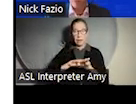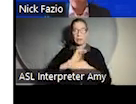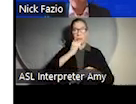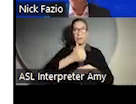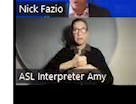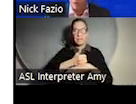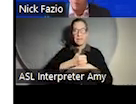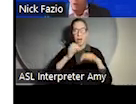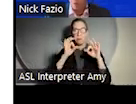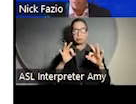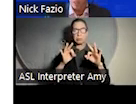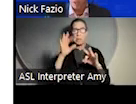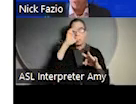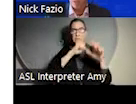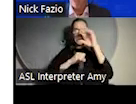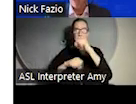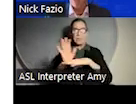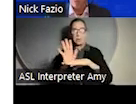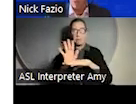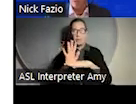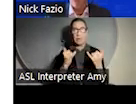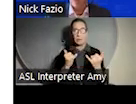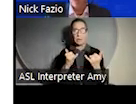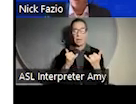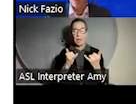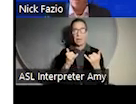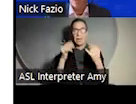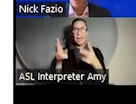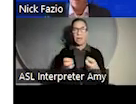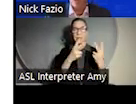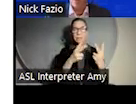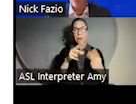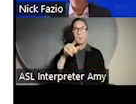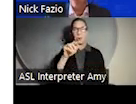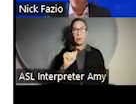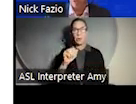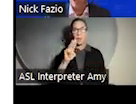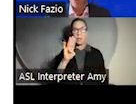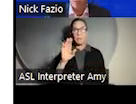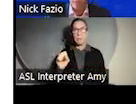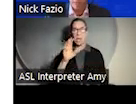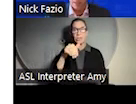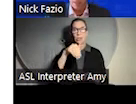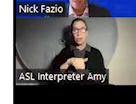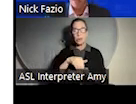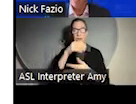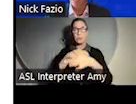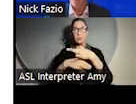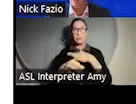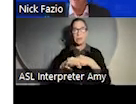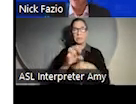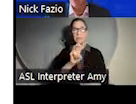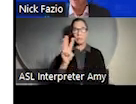but if you miss any part of the video presentation, it will be posted to the Port Authority Bus Terminal Replacement Project website